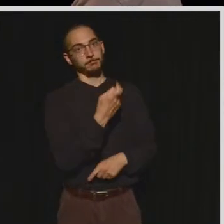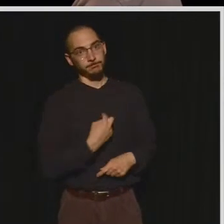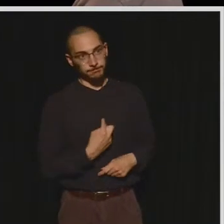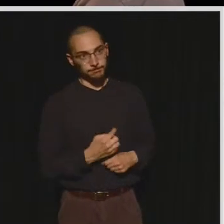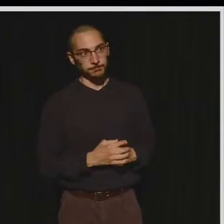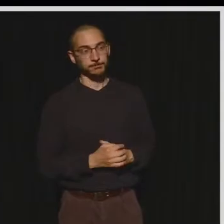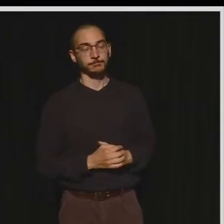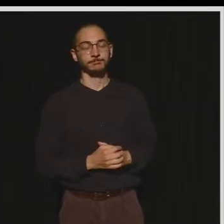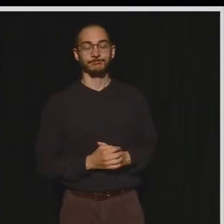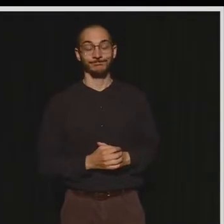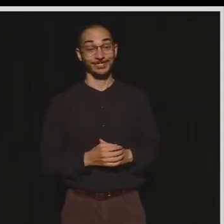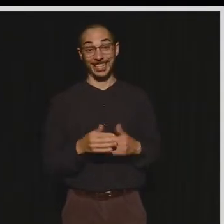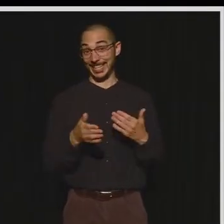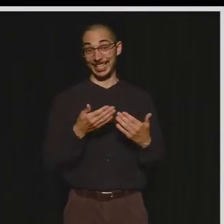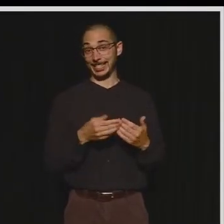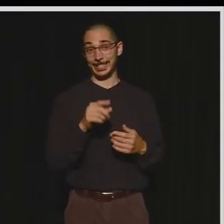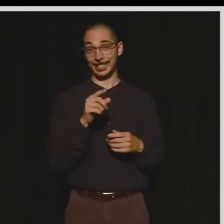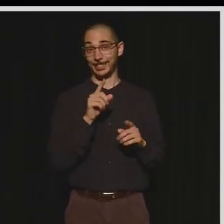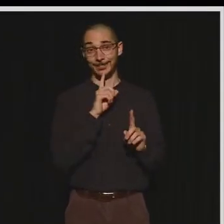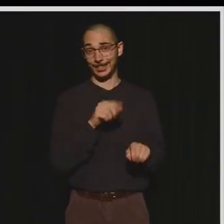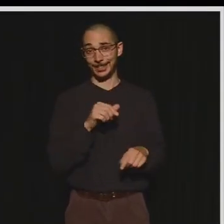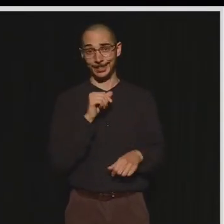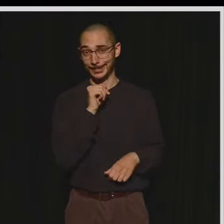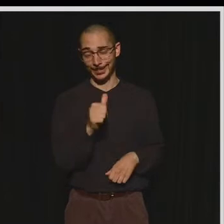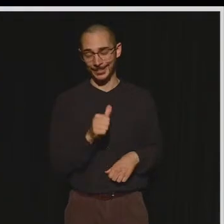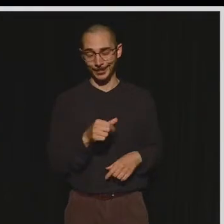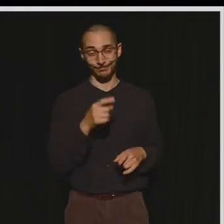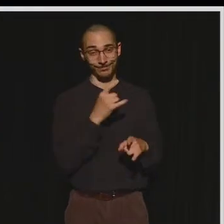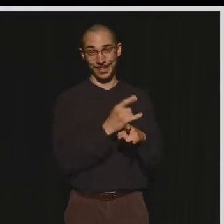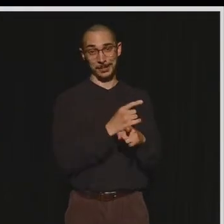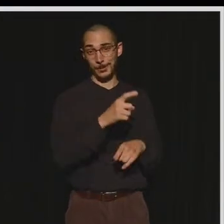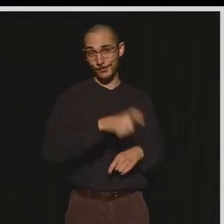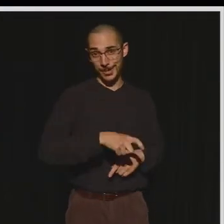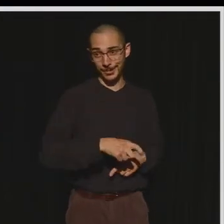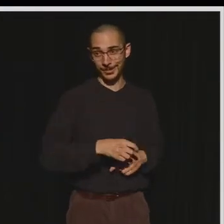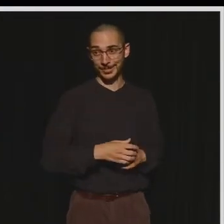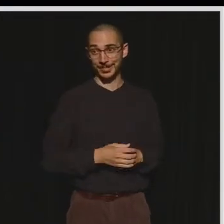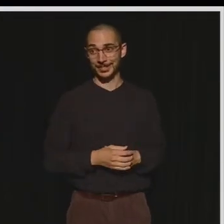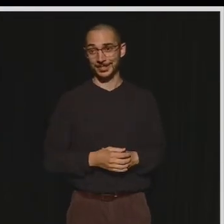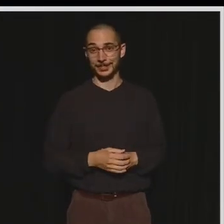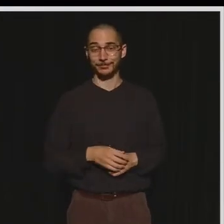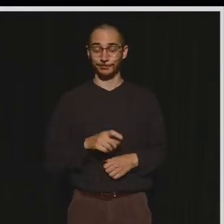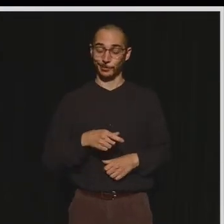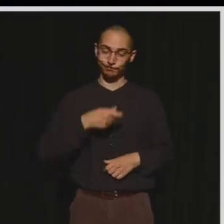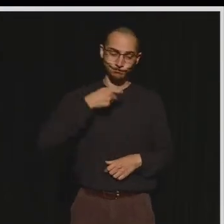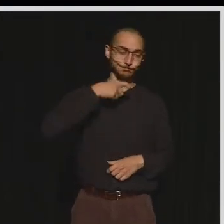give us a sniff, maybe? So I guess what I would say is that